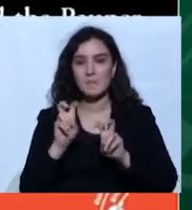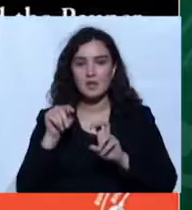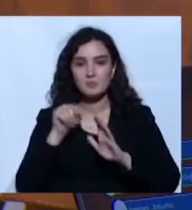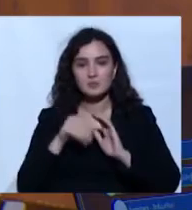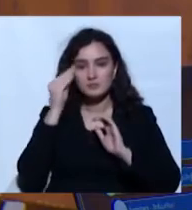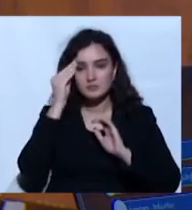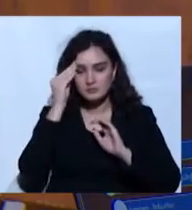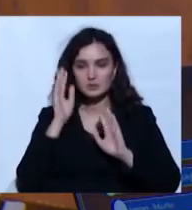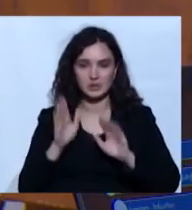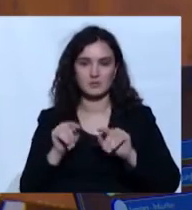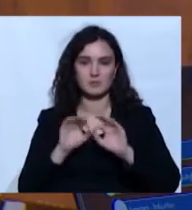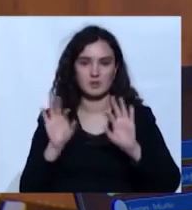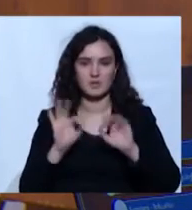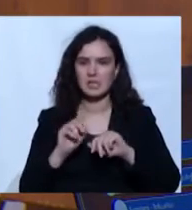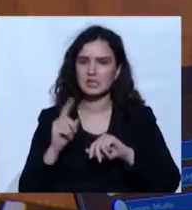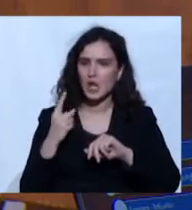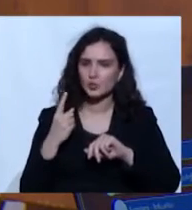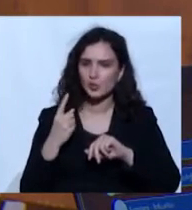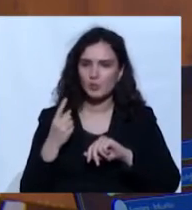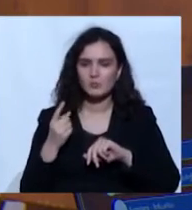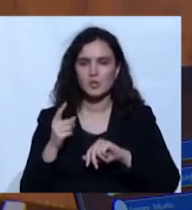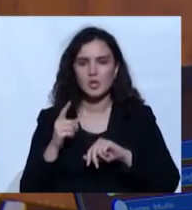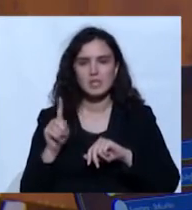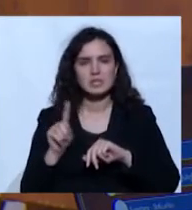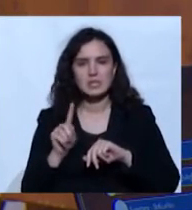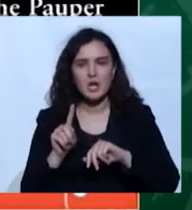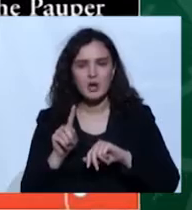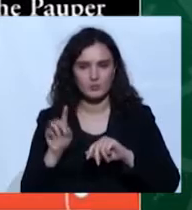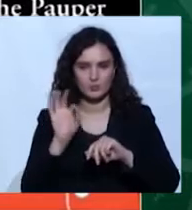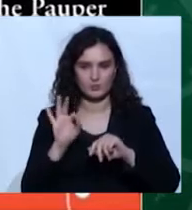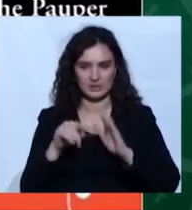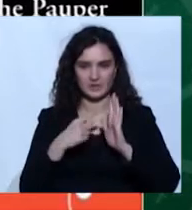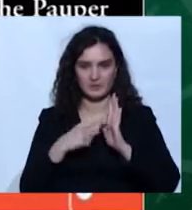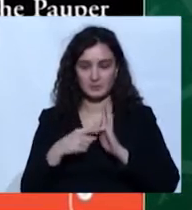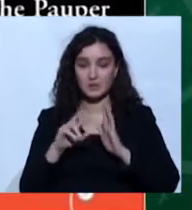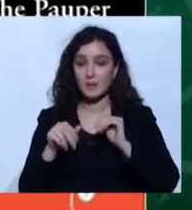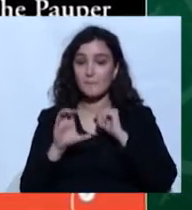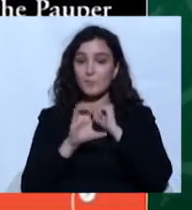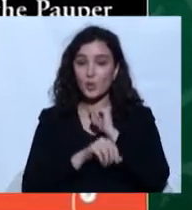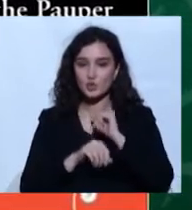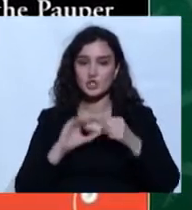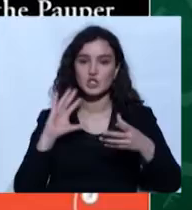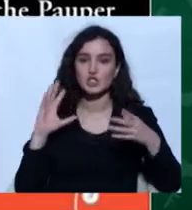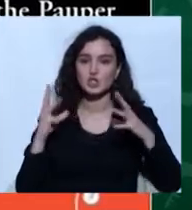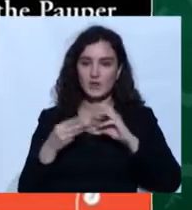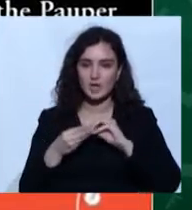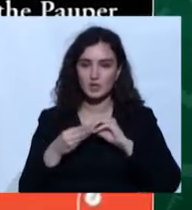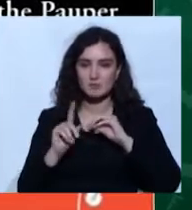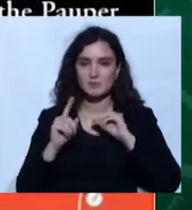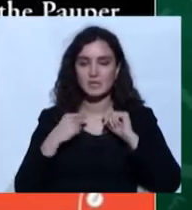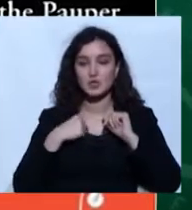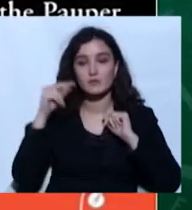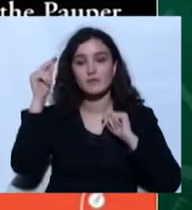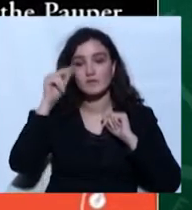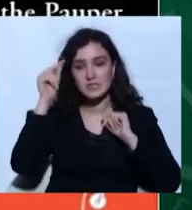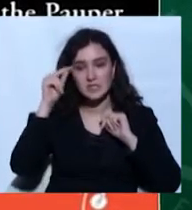main themes, which kind of answer the questions of why and what. And finally, we will conclude